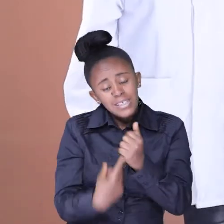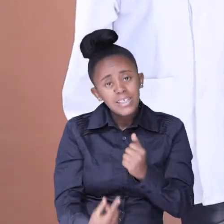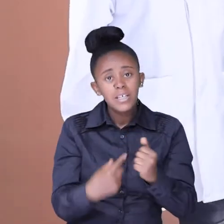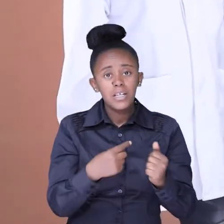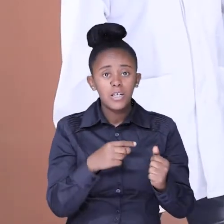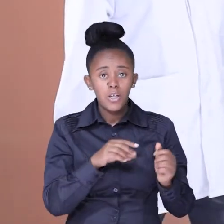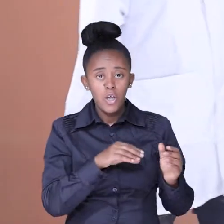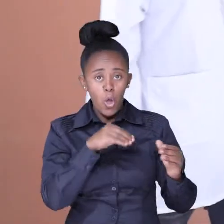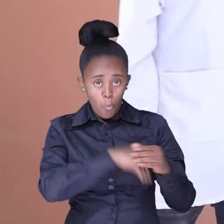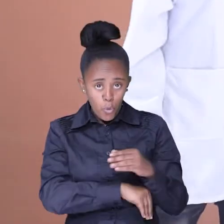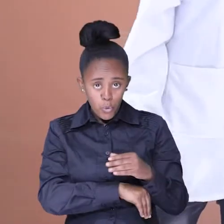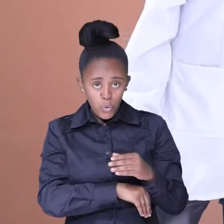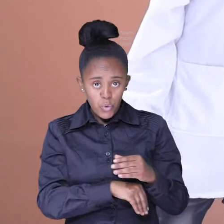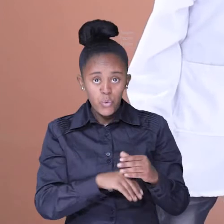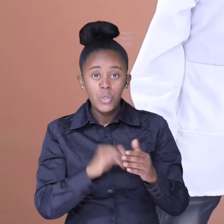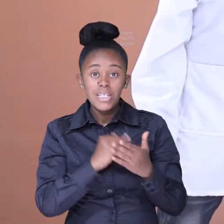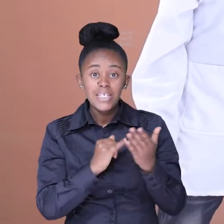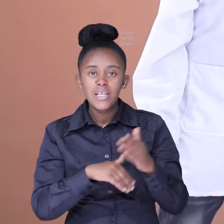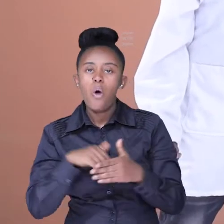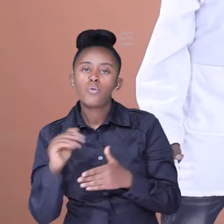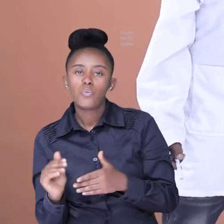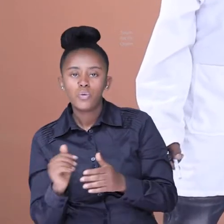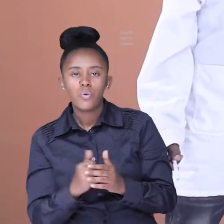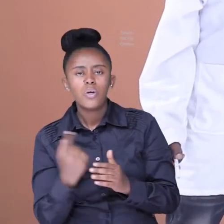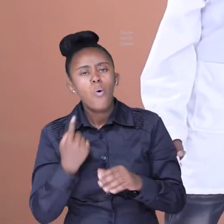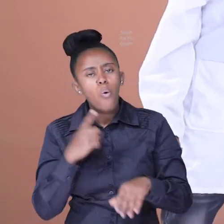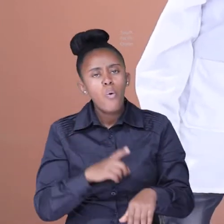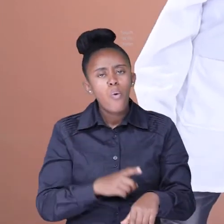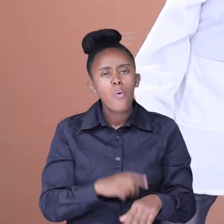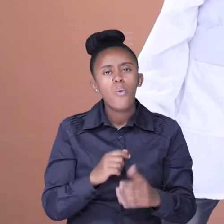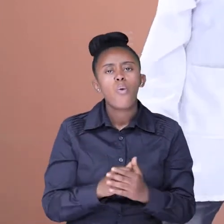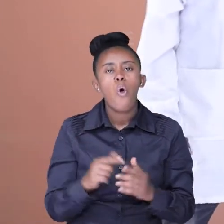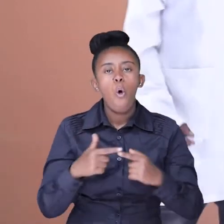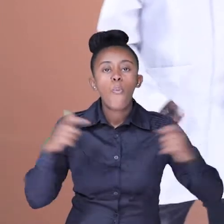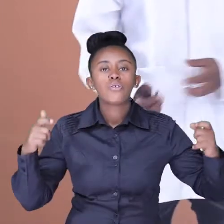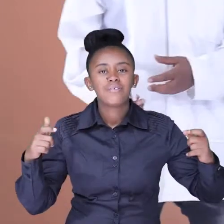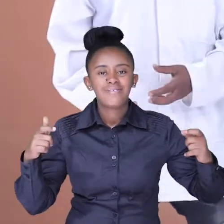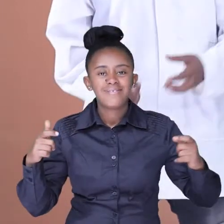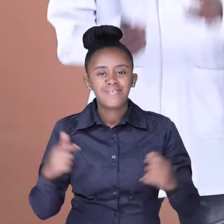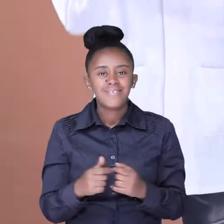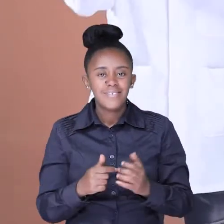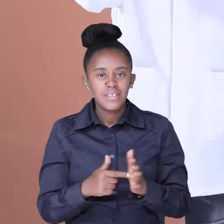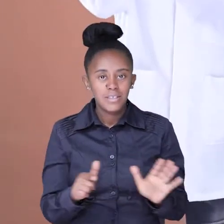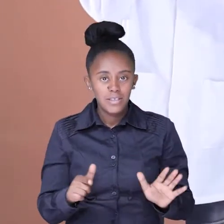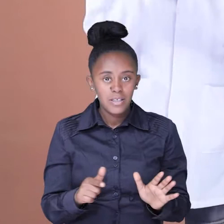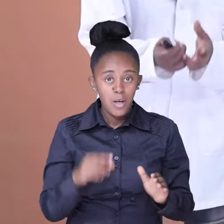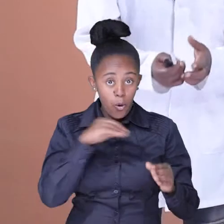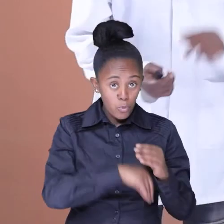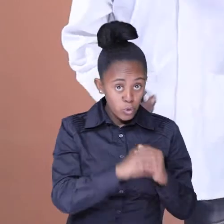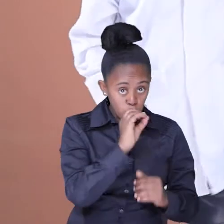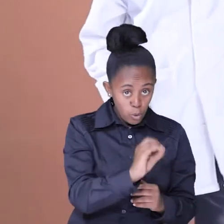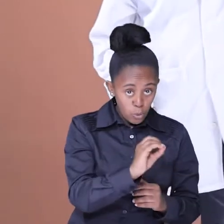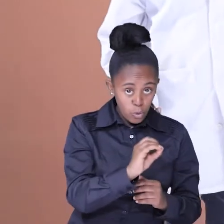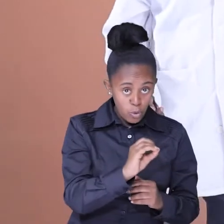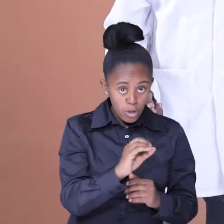input and it is output always be always the opposite. For example, if the input is 0,